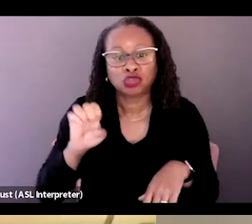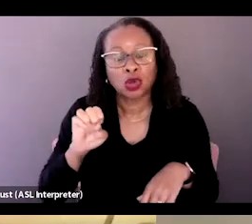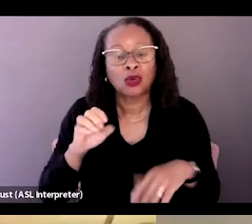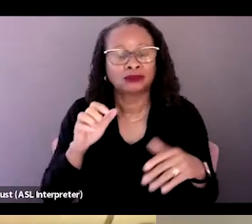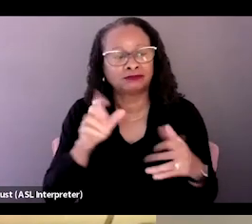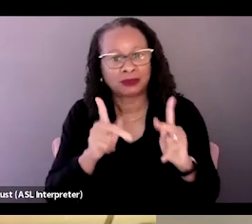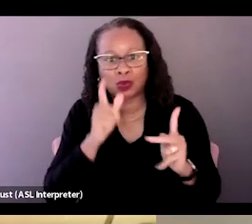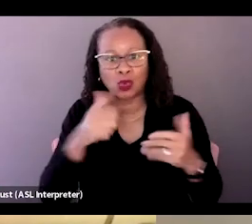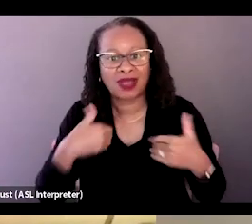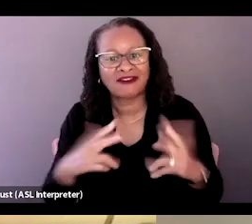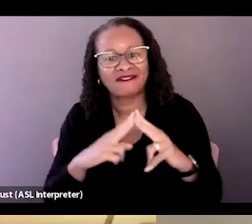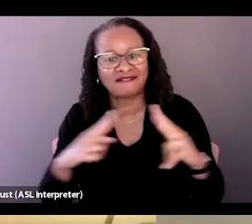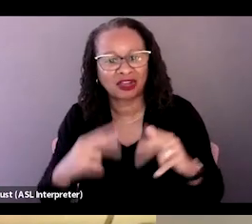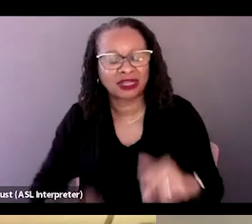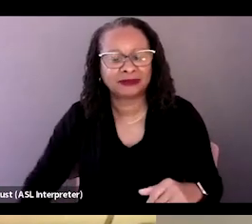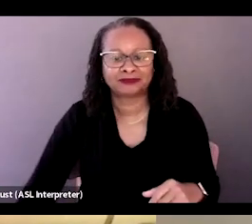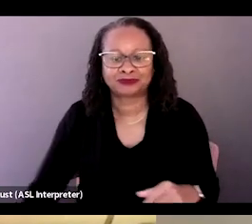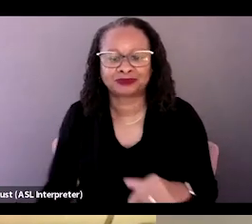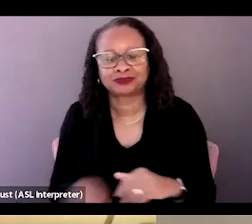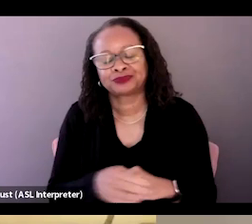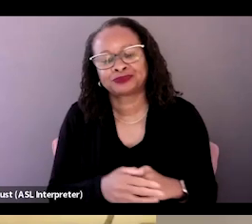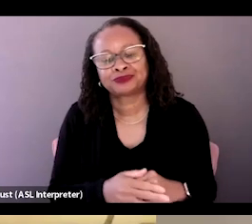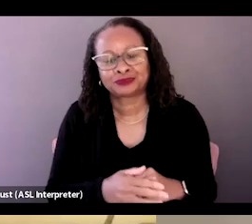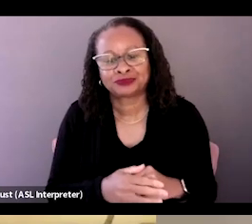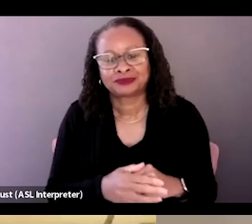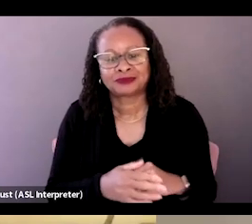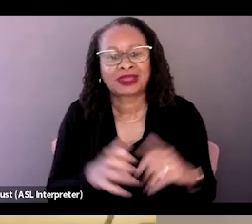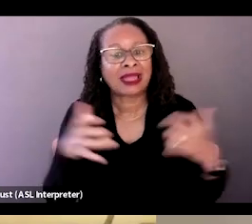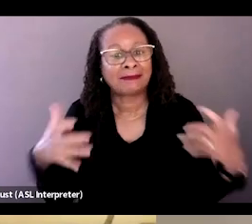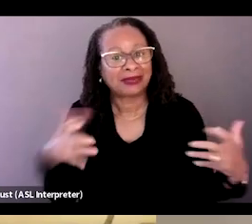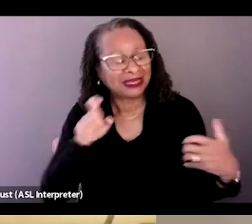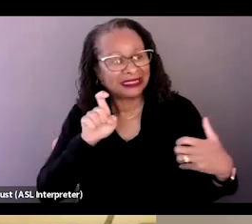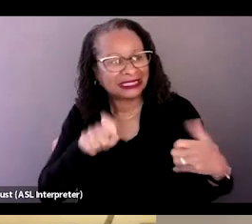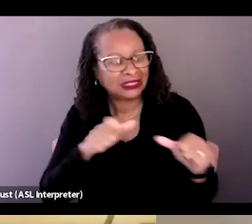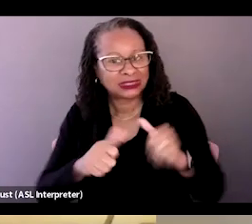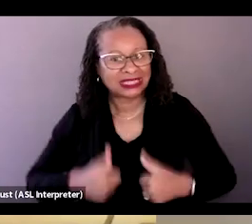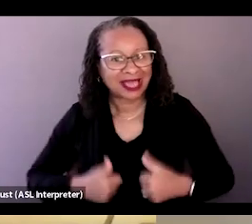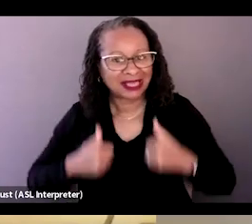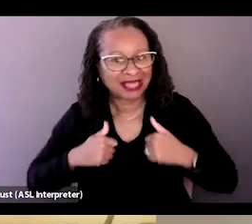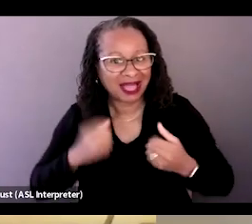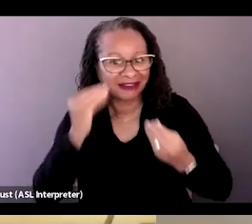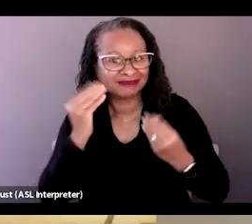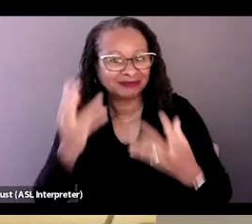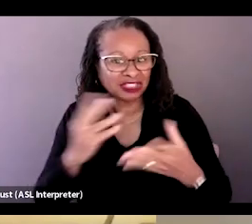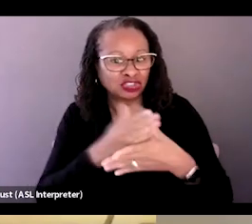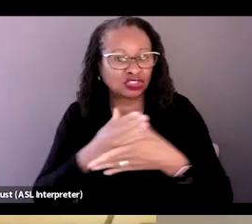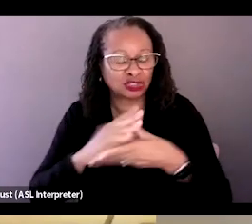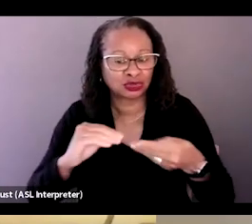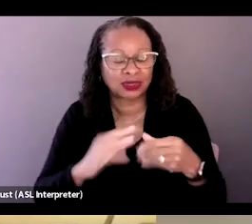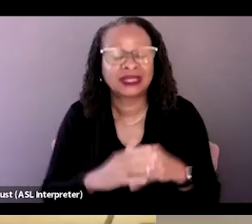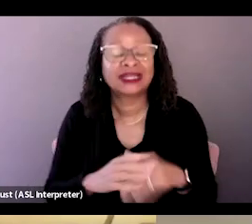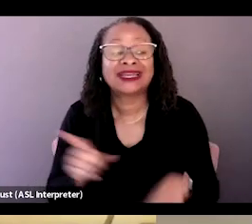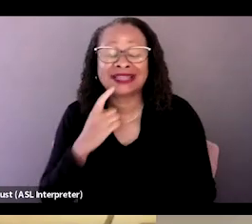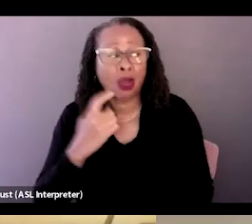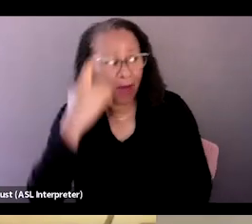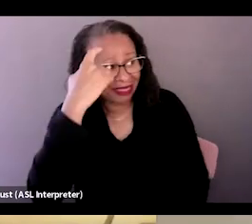very, very big need to stay alive. And he said, I think I have someone for you. And so introduced me to